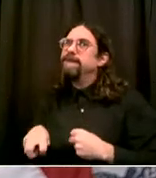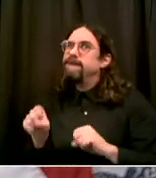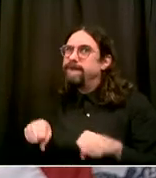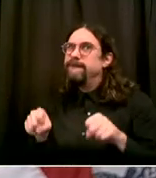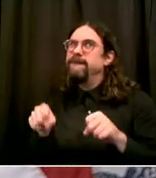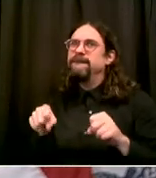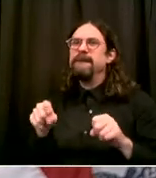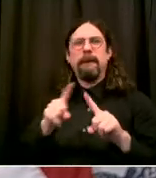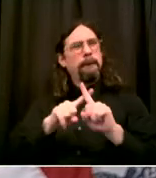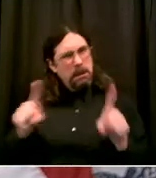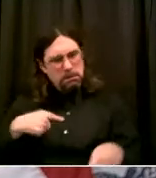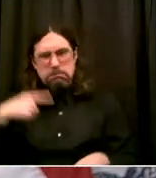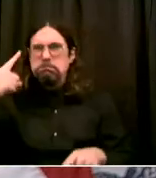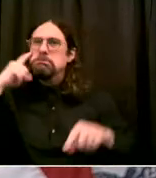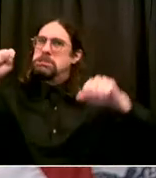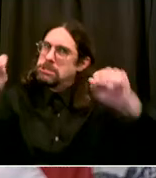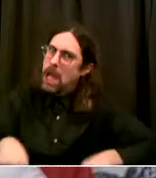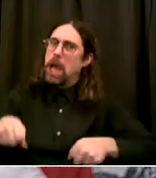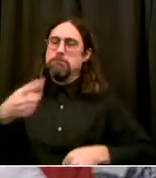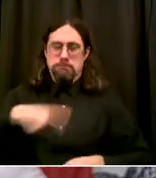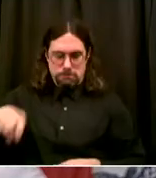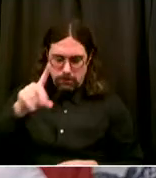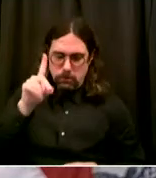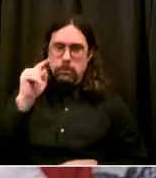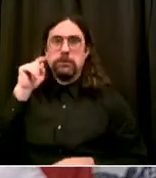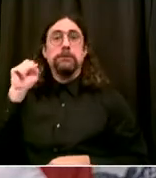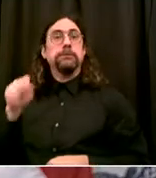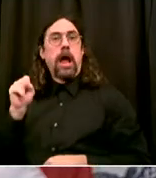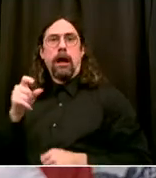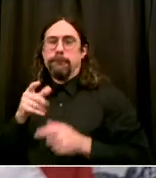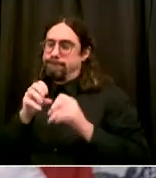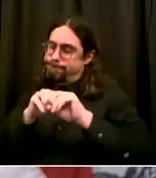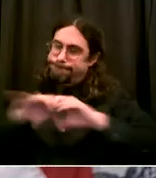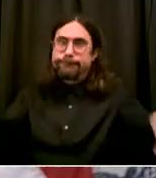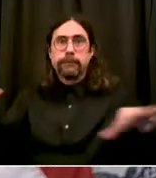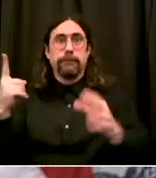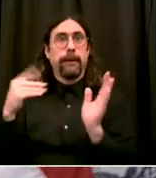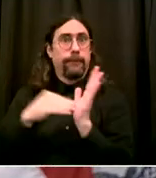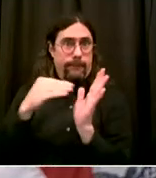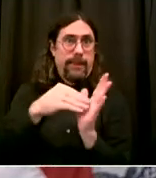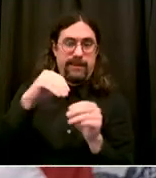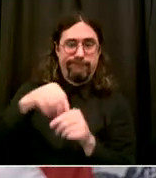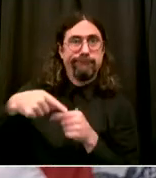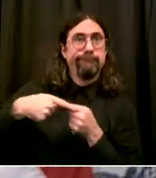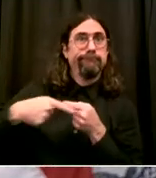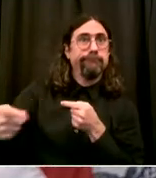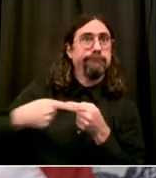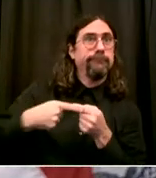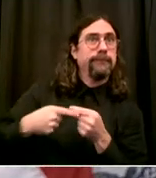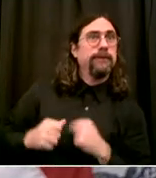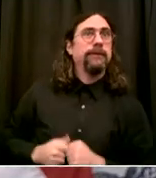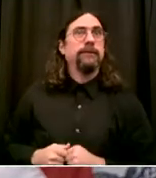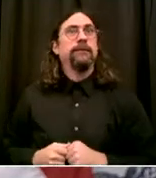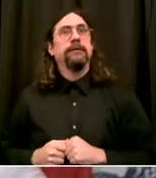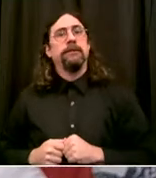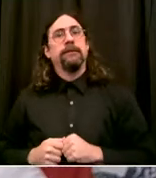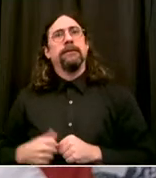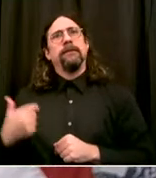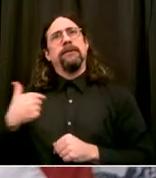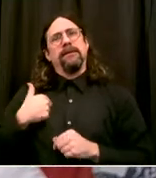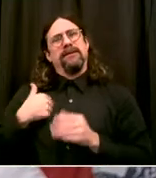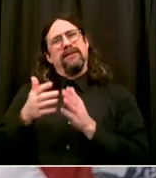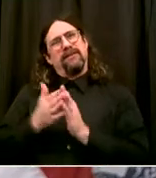out there that we rely on is join us, and we can do it. We are going to drive and drive and drive, and we're going to get this done. Go